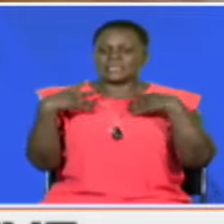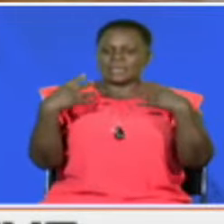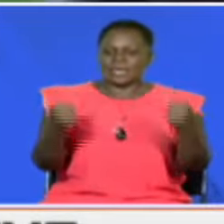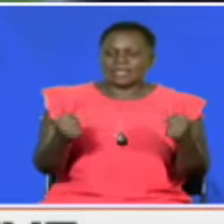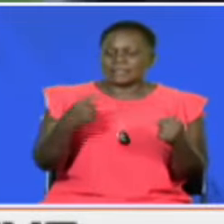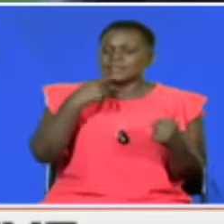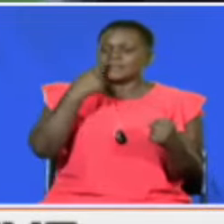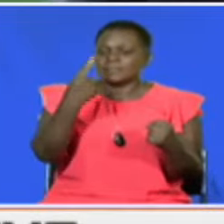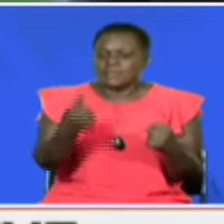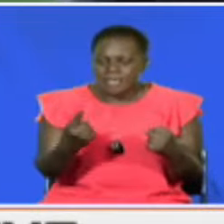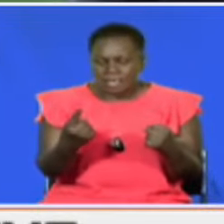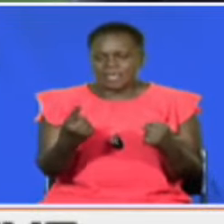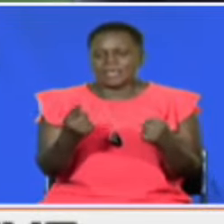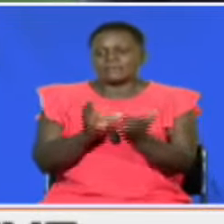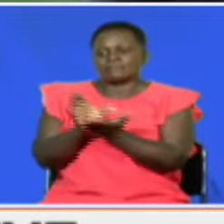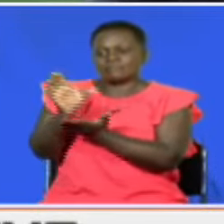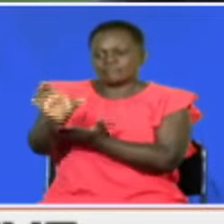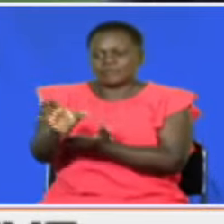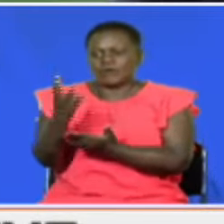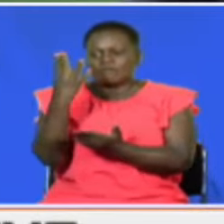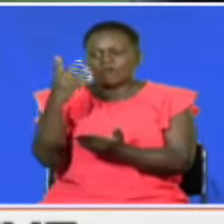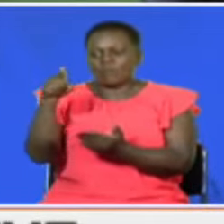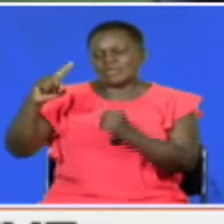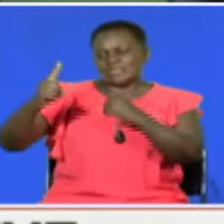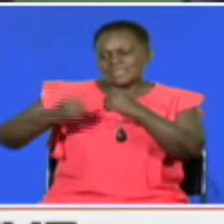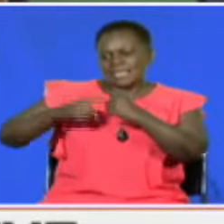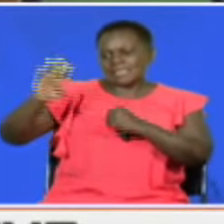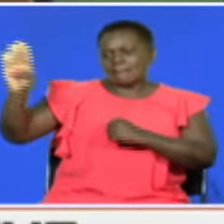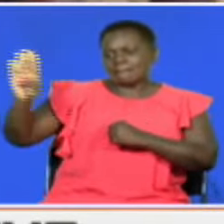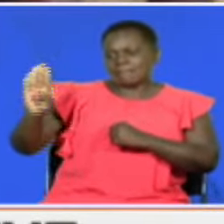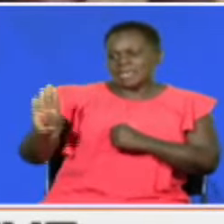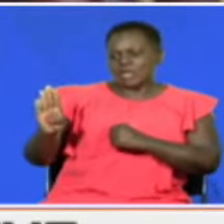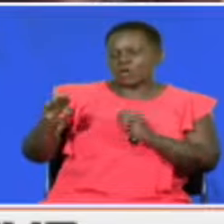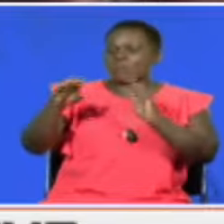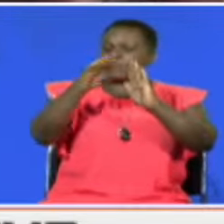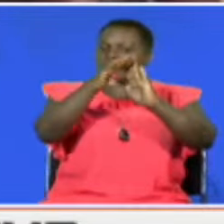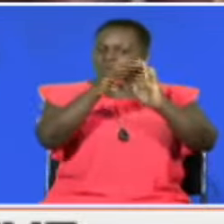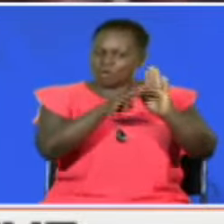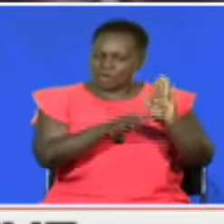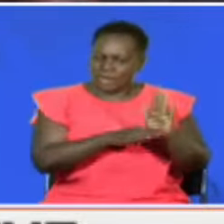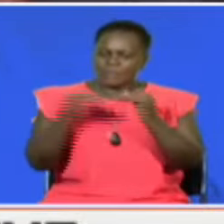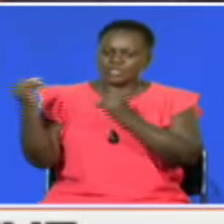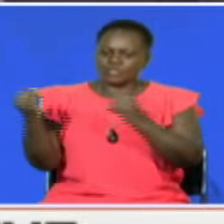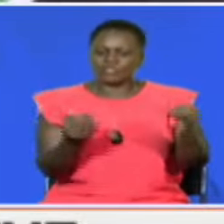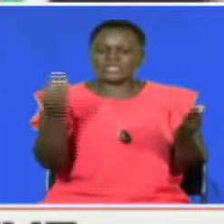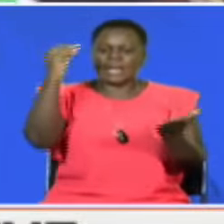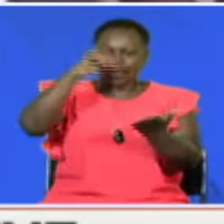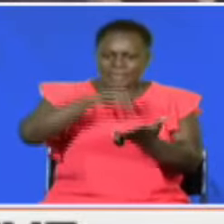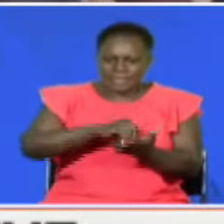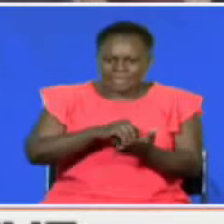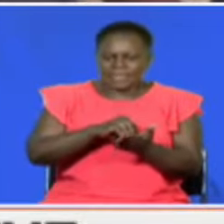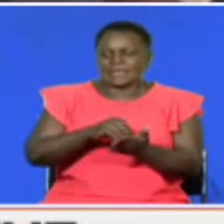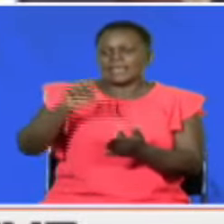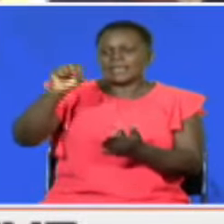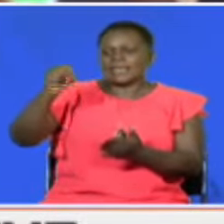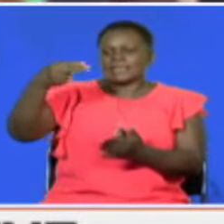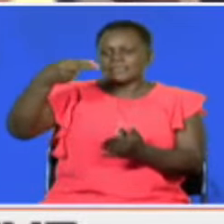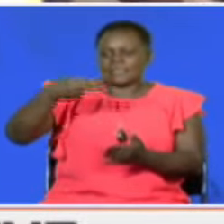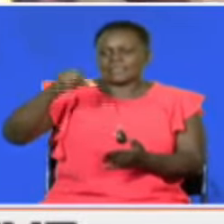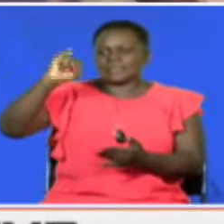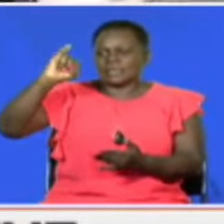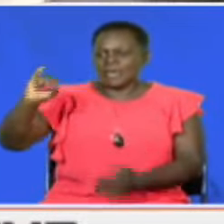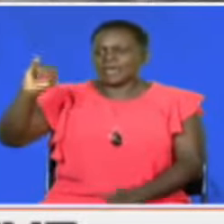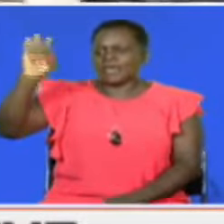has indicated that it has allocated 4.6 billion shillings to the program, reintroducing it under